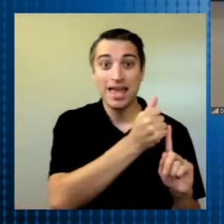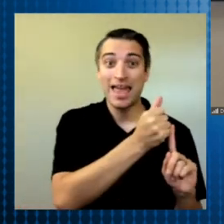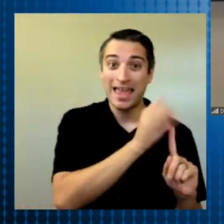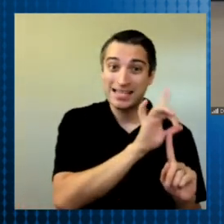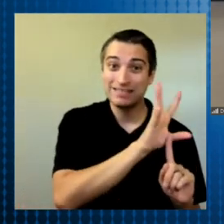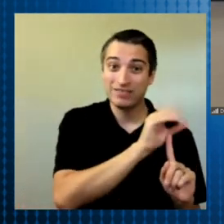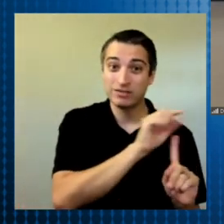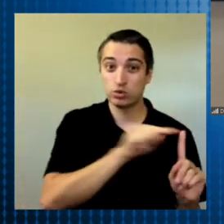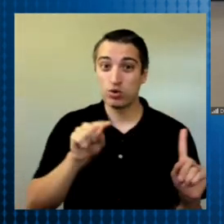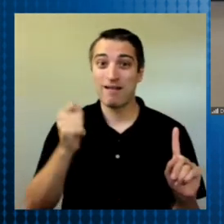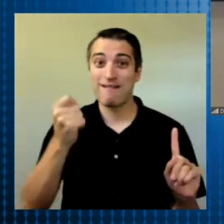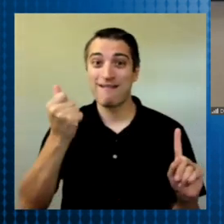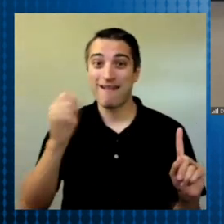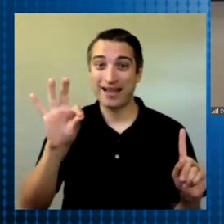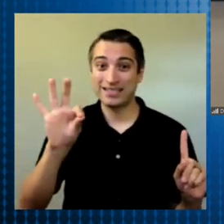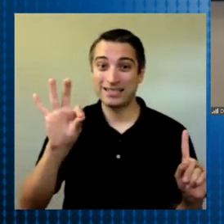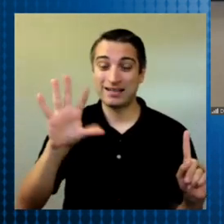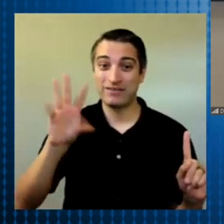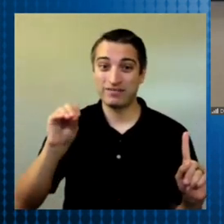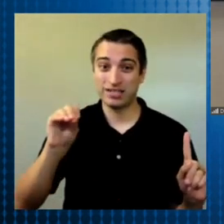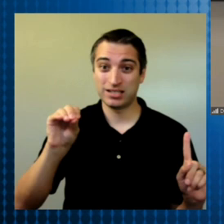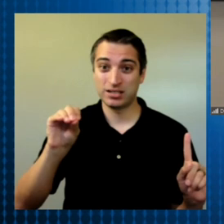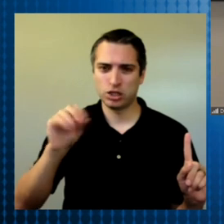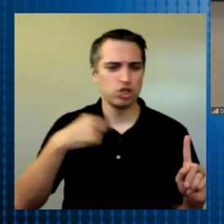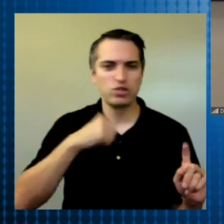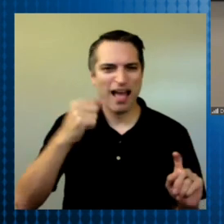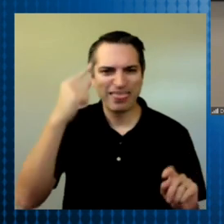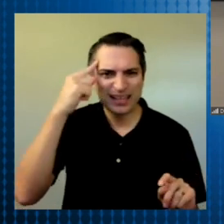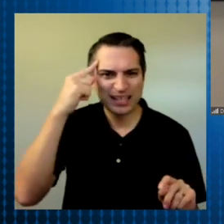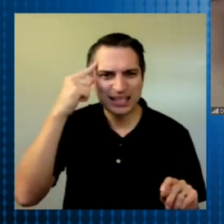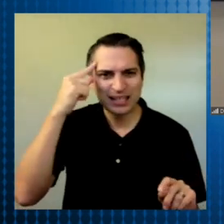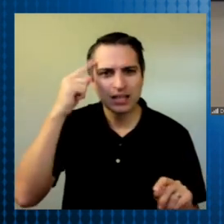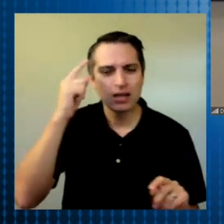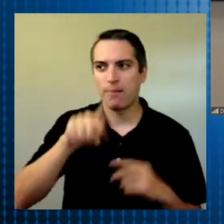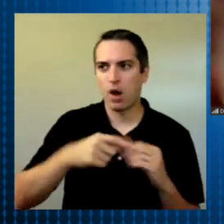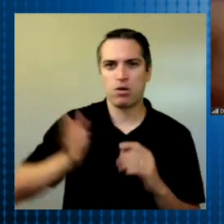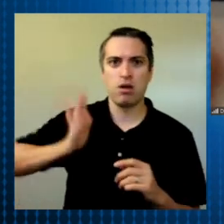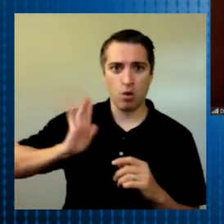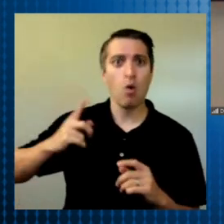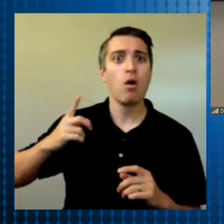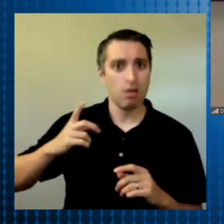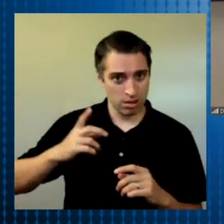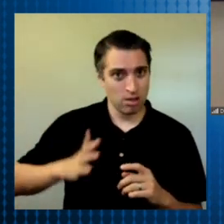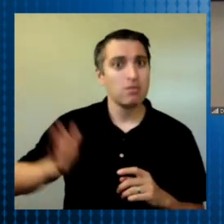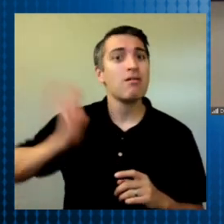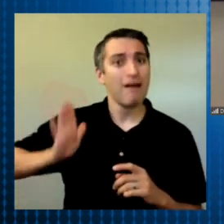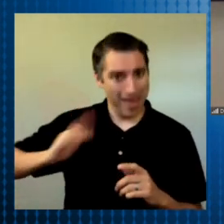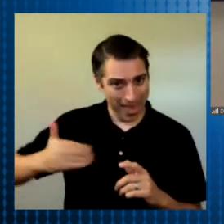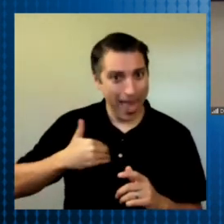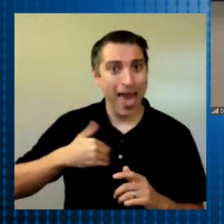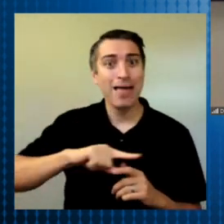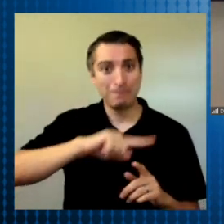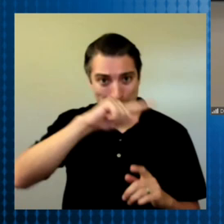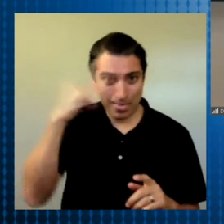1950. Because oftentimes we think Black folks just went in business last week. That was successful business in Flint when I was growing up as a kid